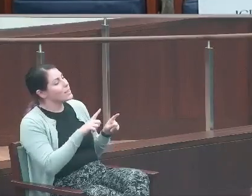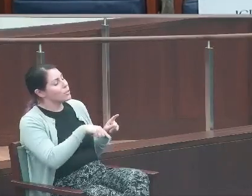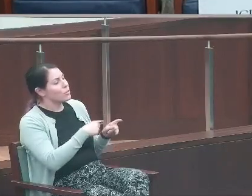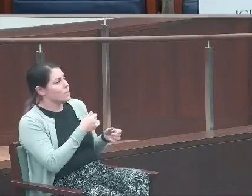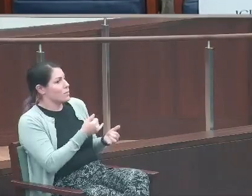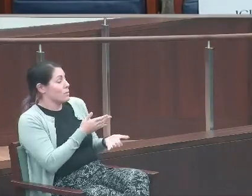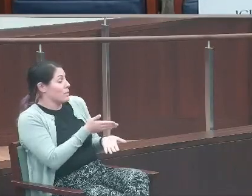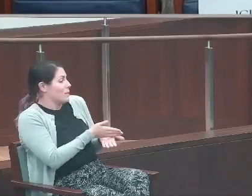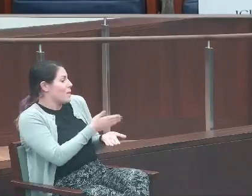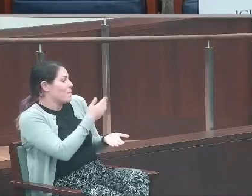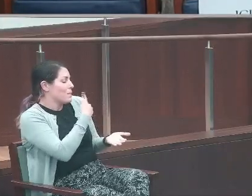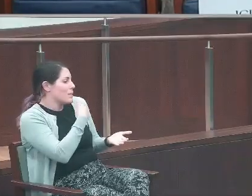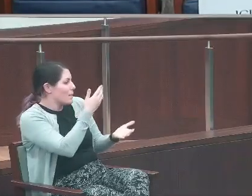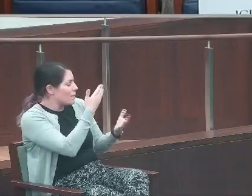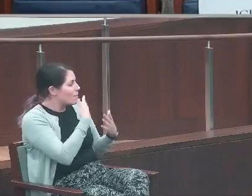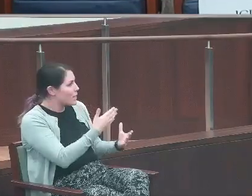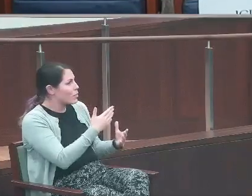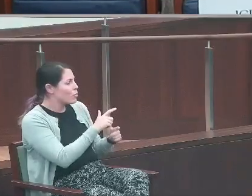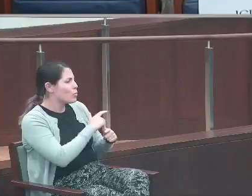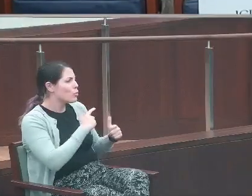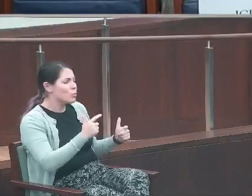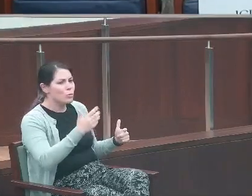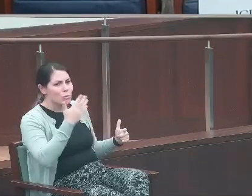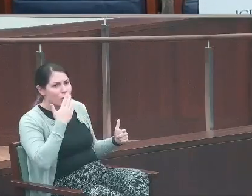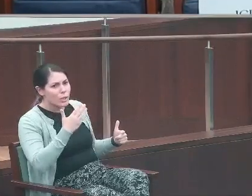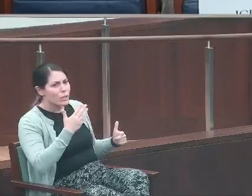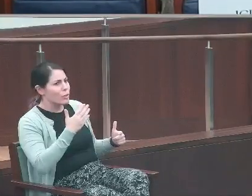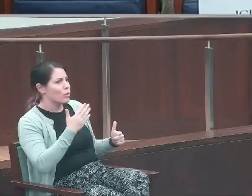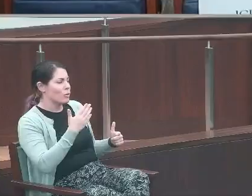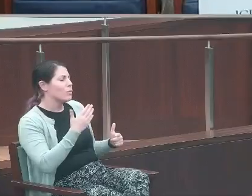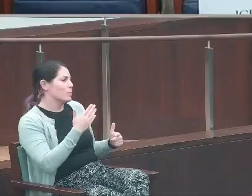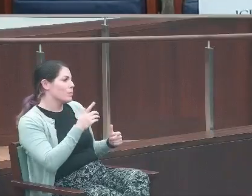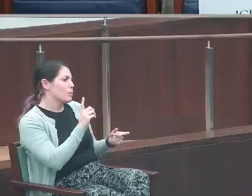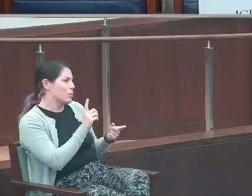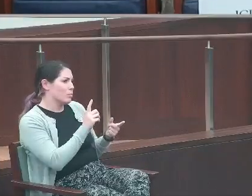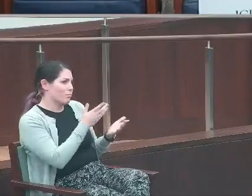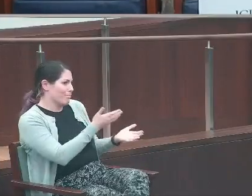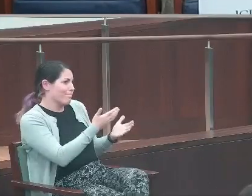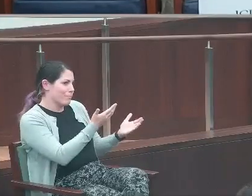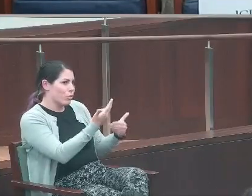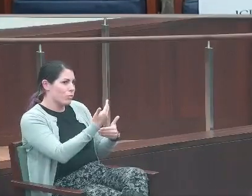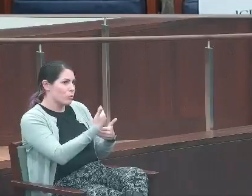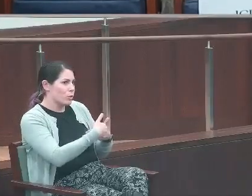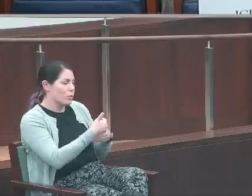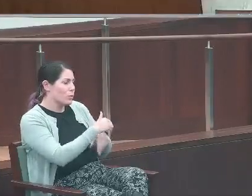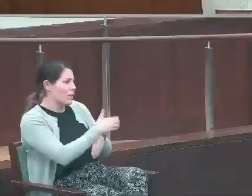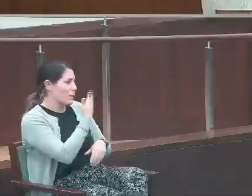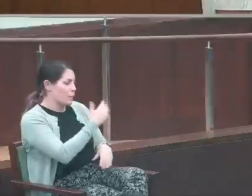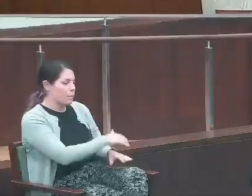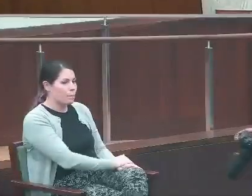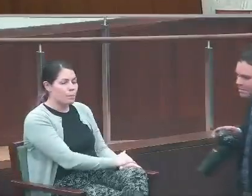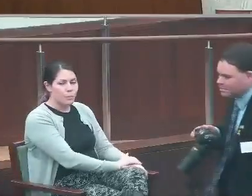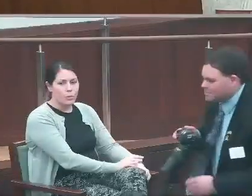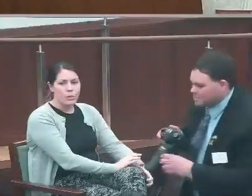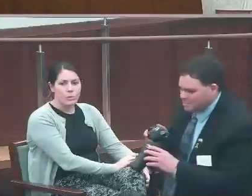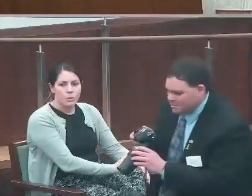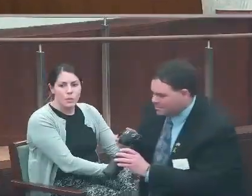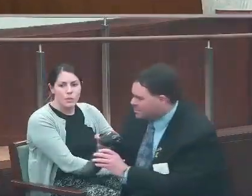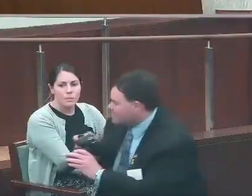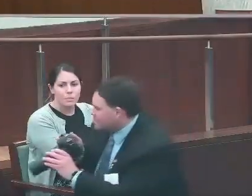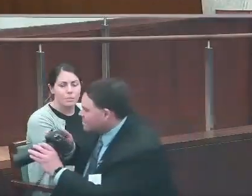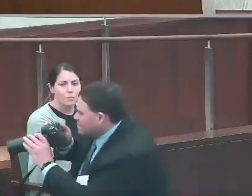a huge Toda Rabah. Thank you so much. This has really been a great conversation.